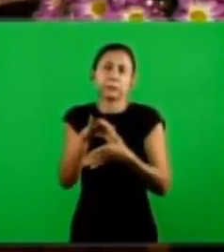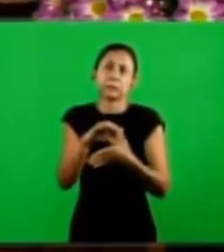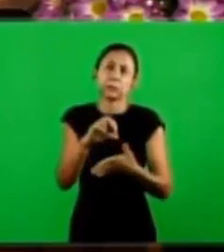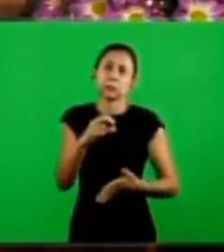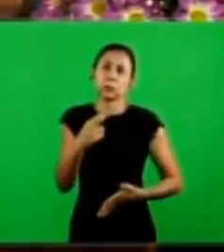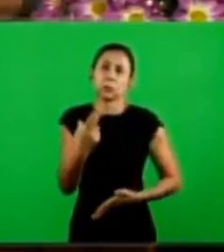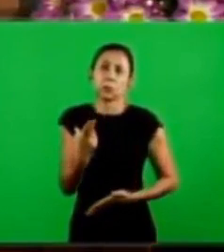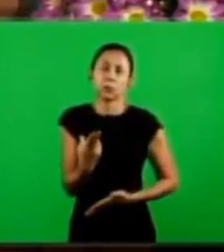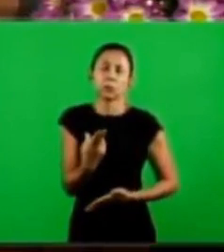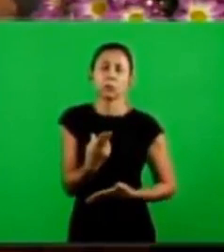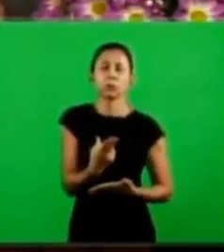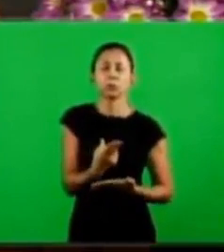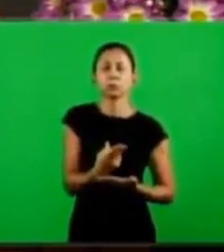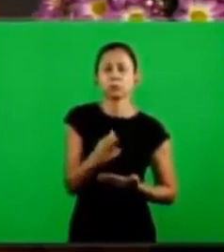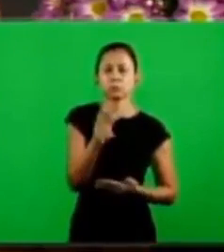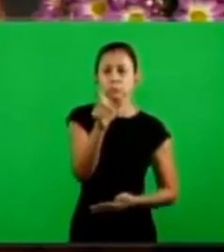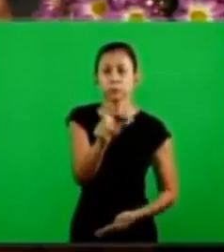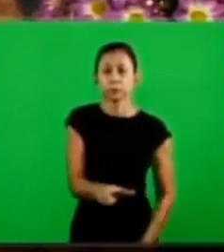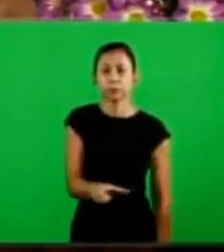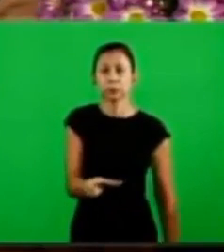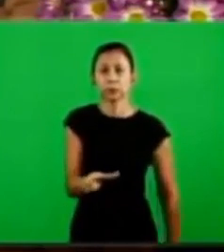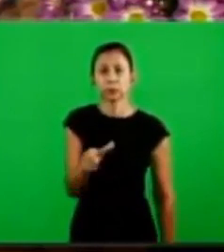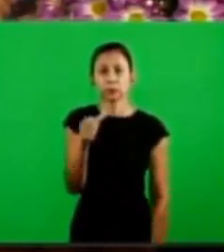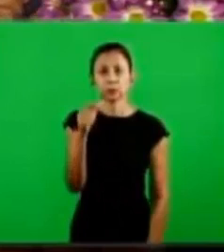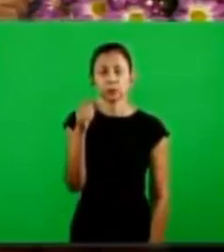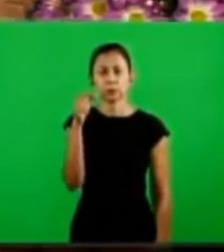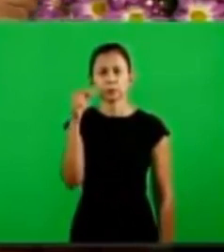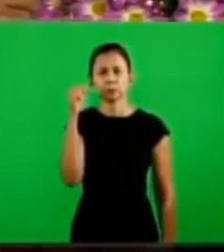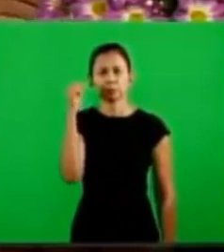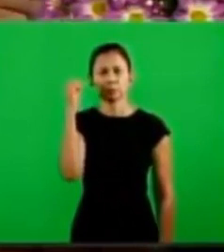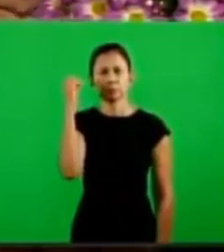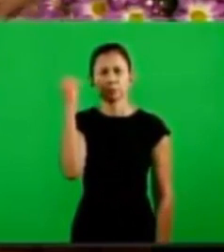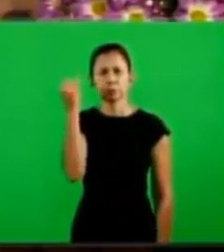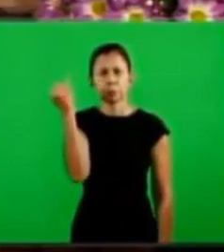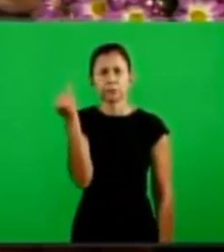a leader, master, someone that